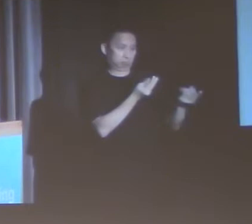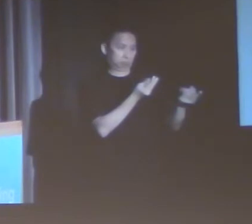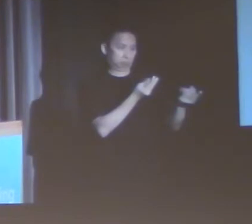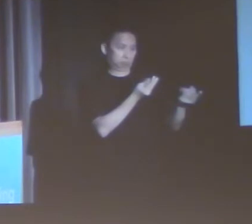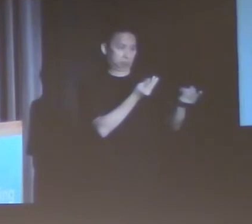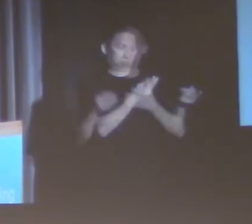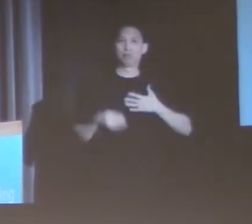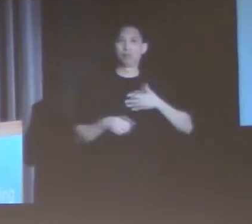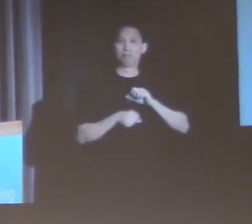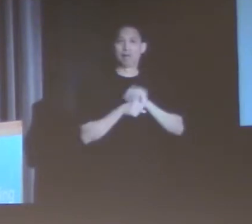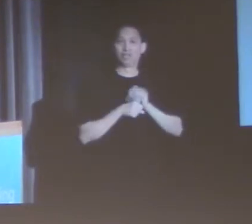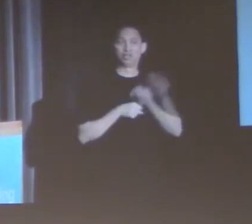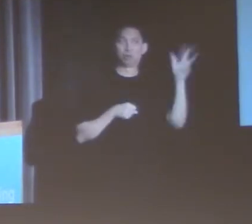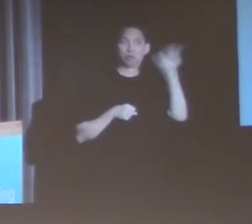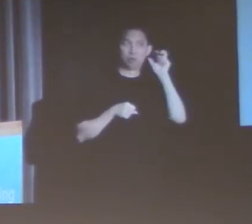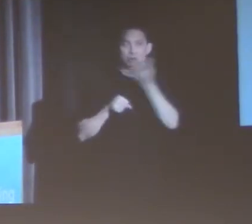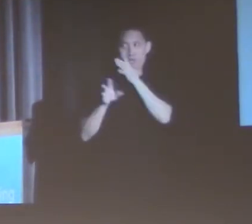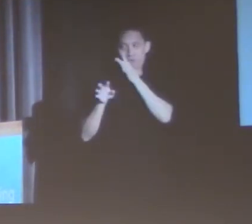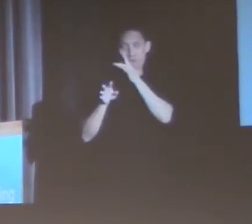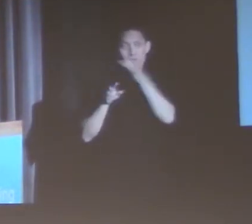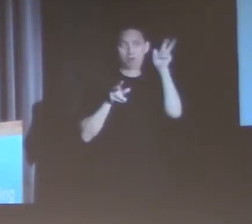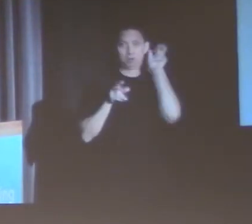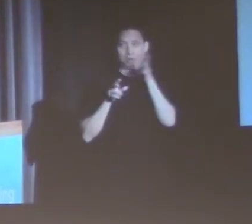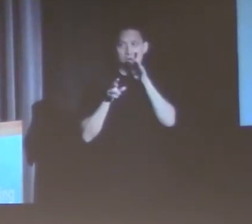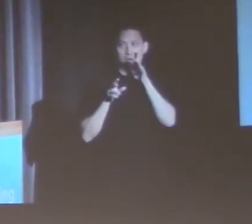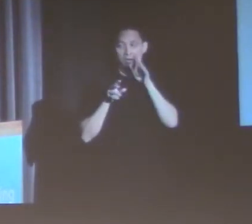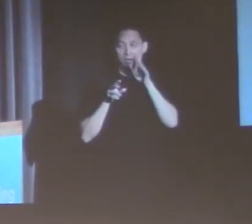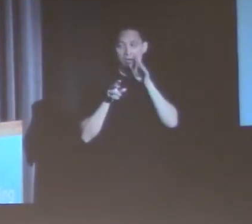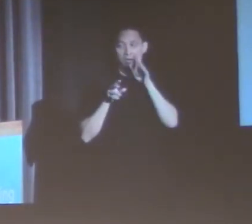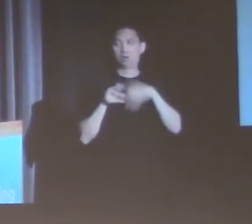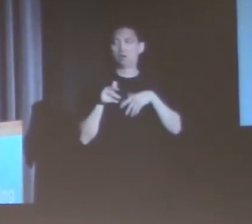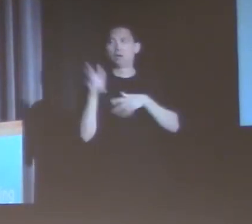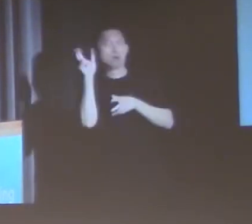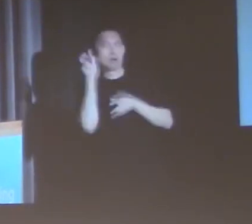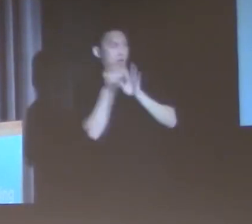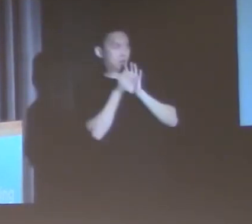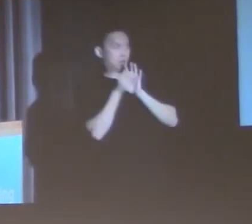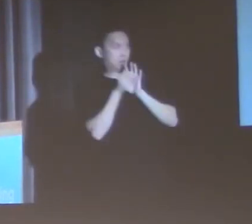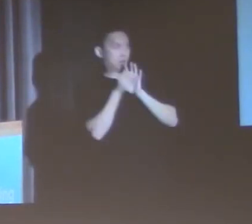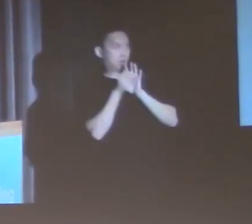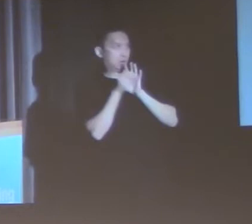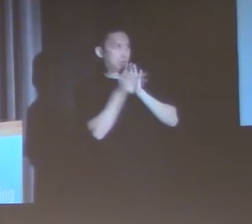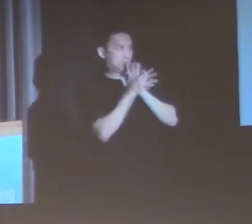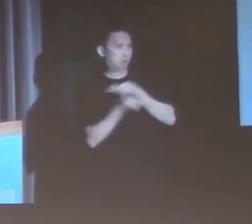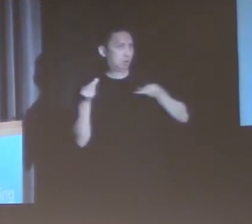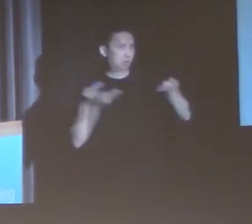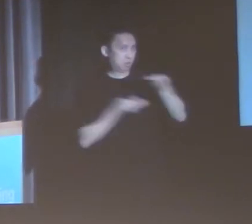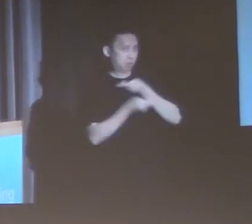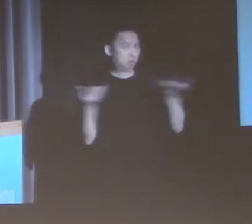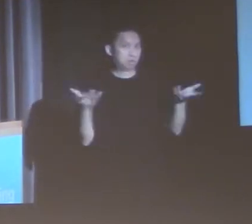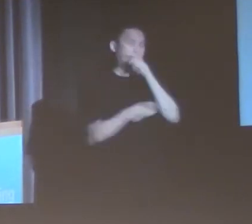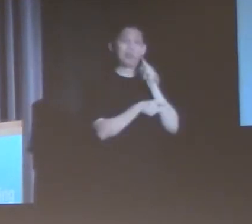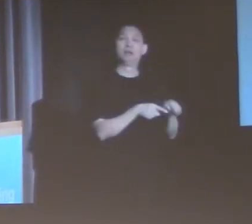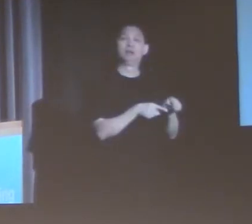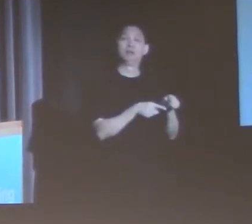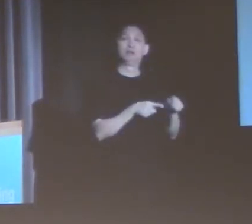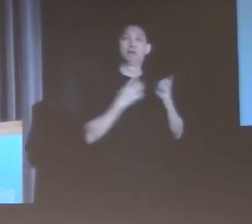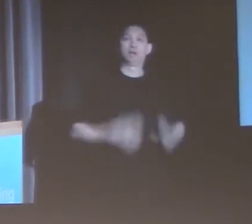I was in the middle of that. And on the other side was a young man facing his first murder